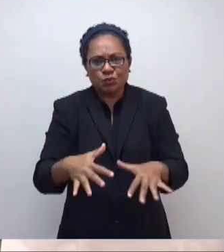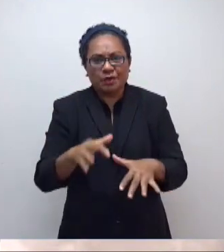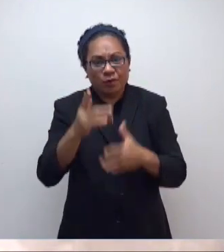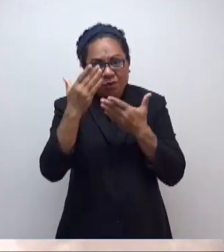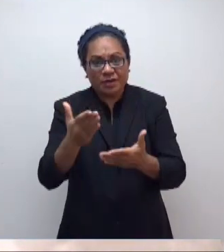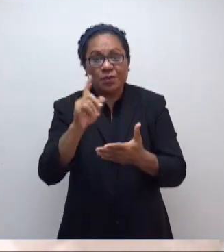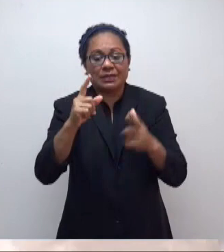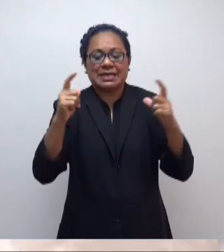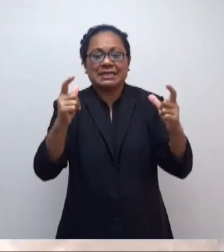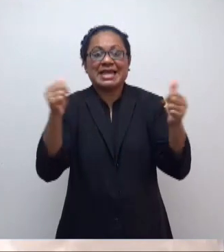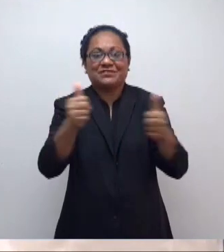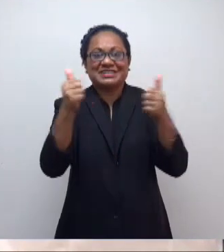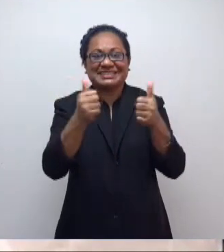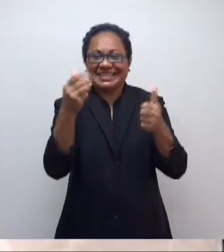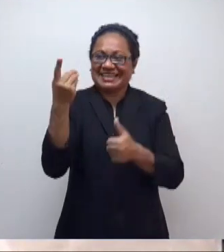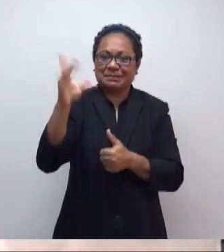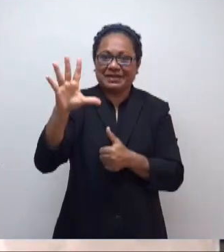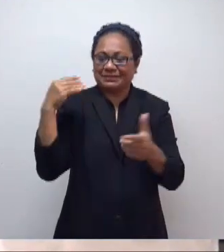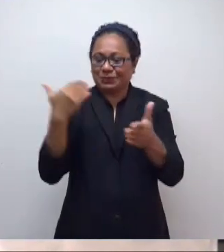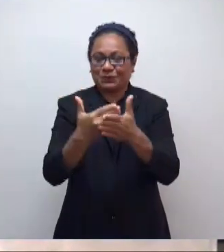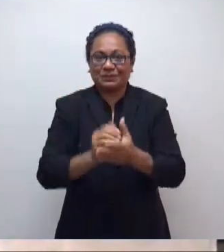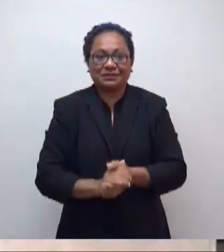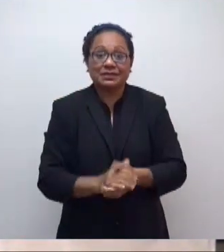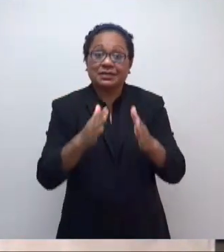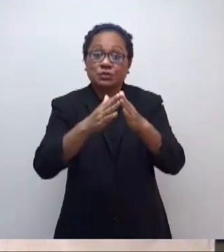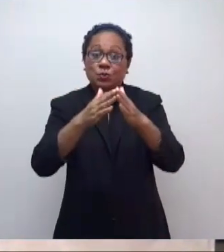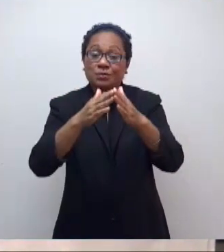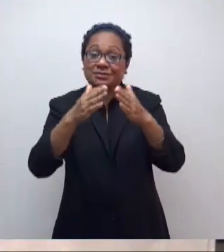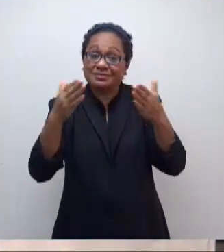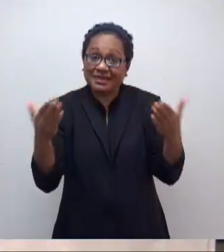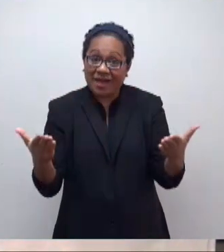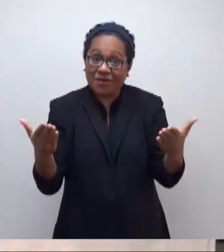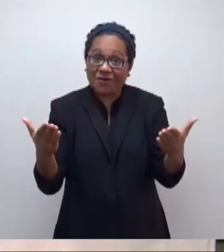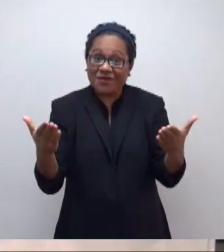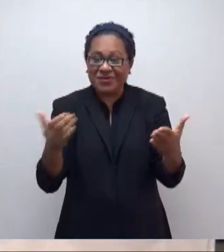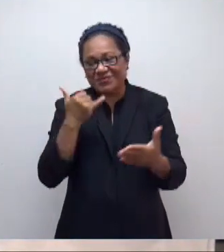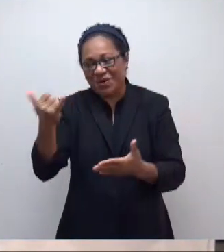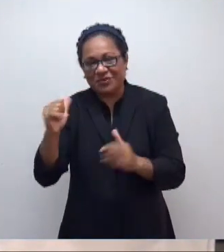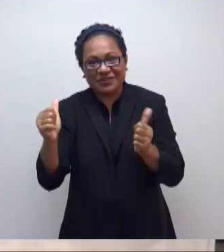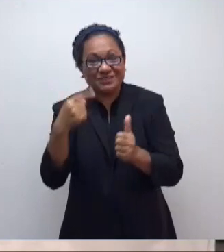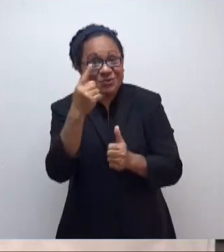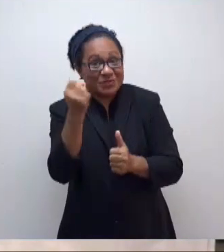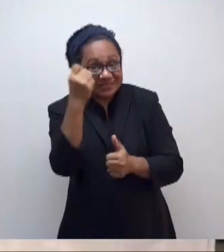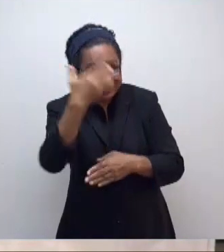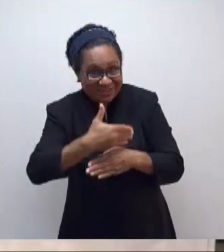independence. Now we have been able to contact our winner.